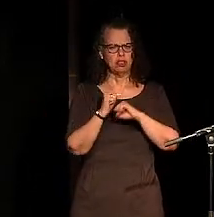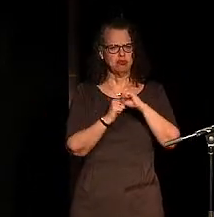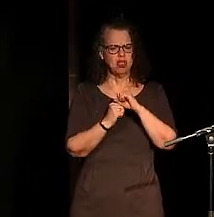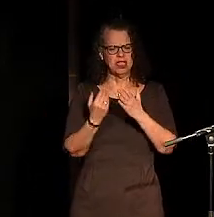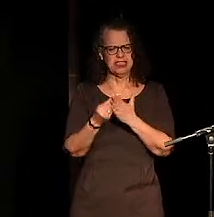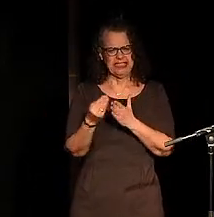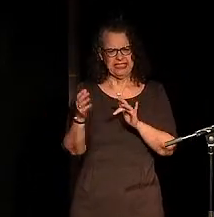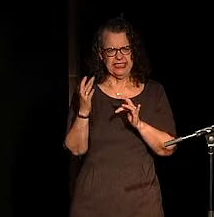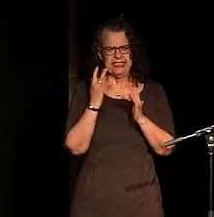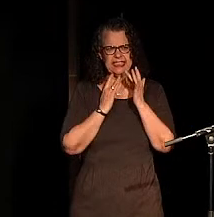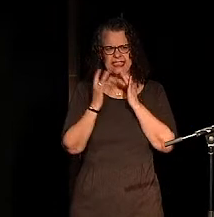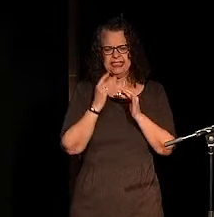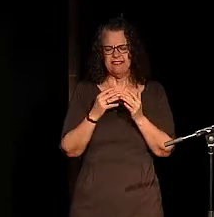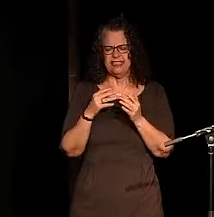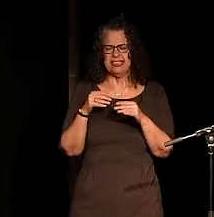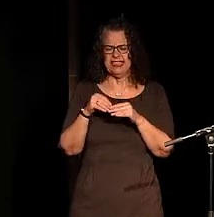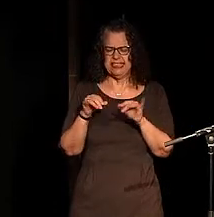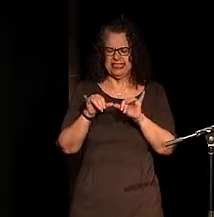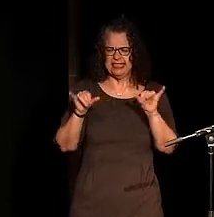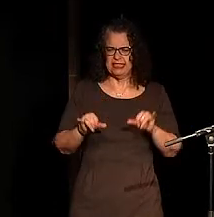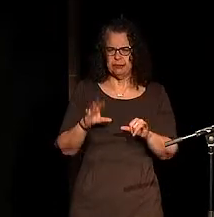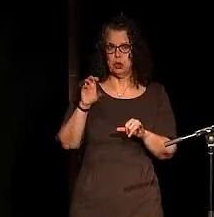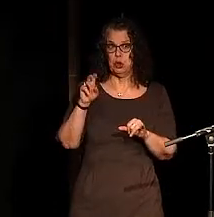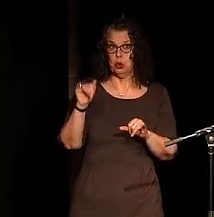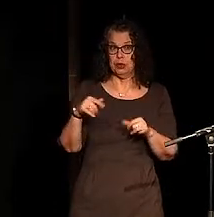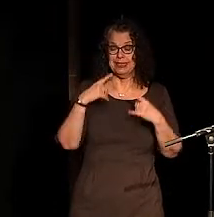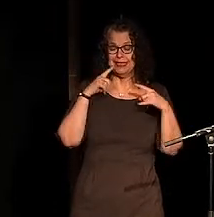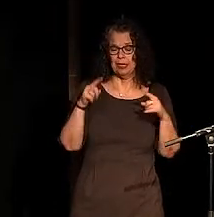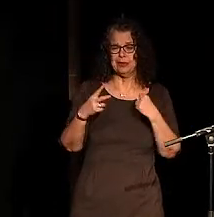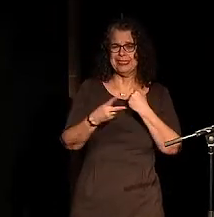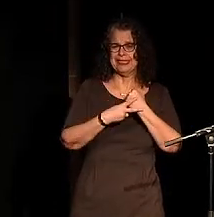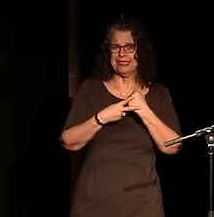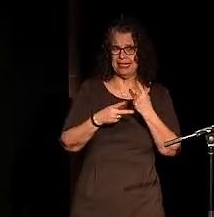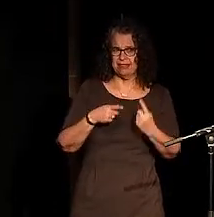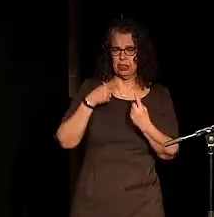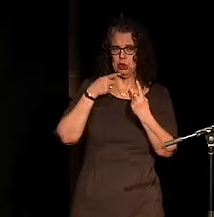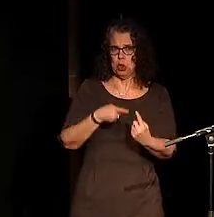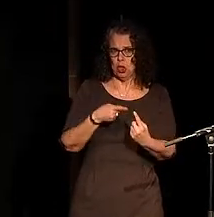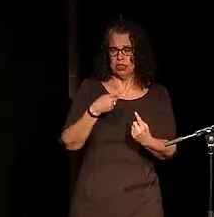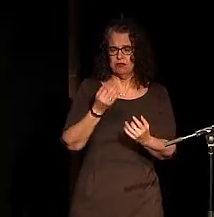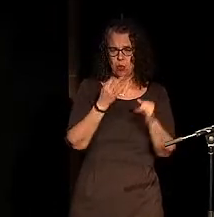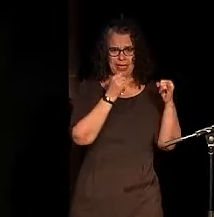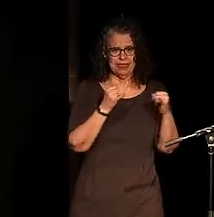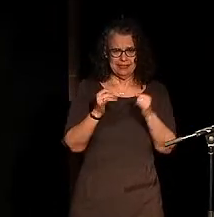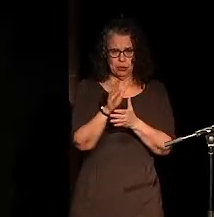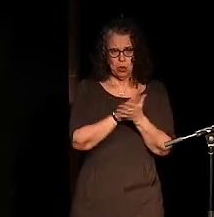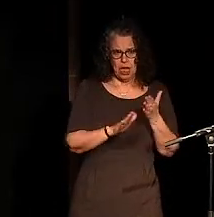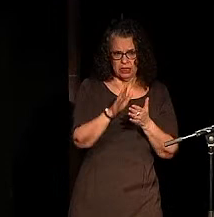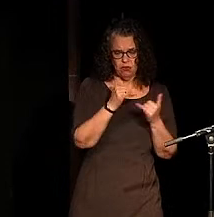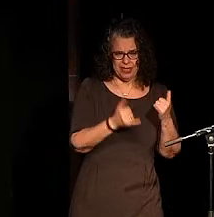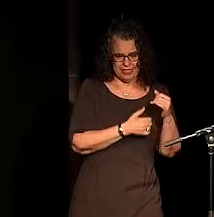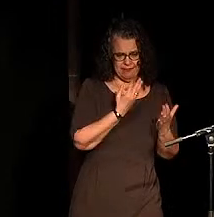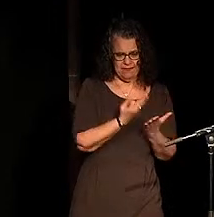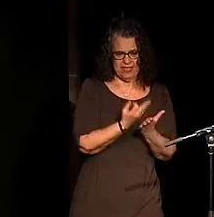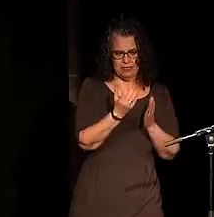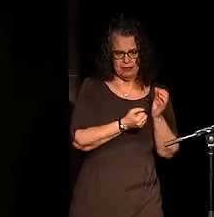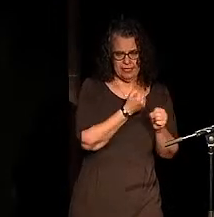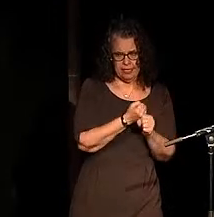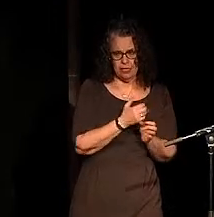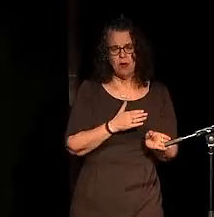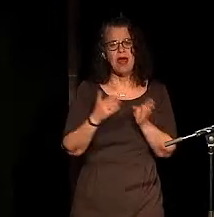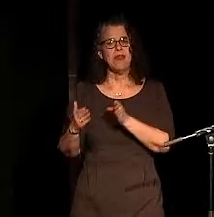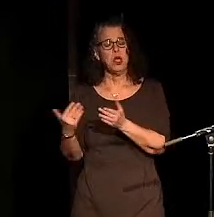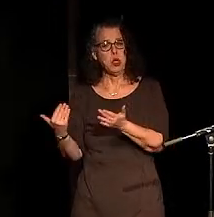has announced savings targets, right, for individual colleges for this fiscal year, and then new savings targets for fiscal